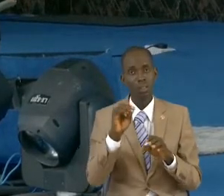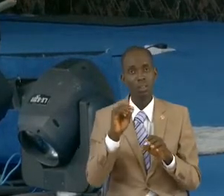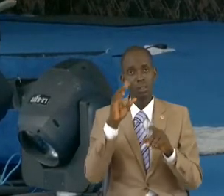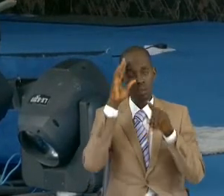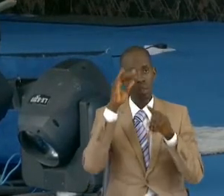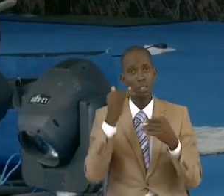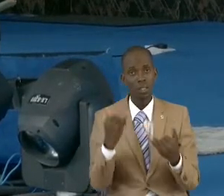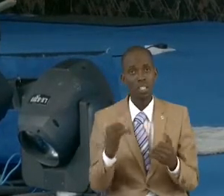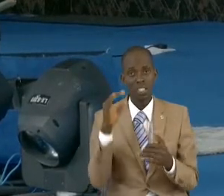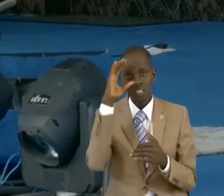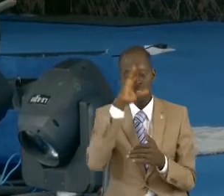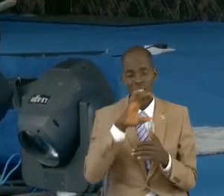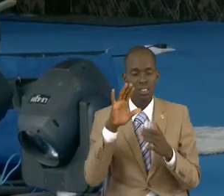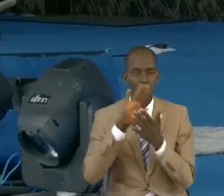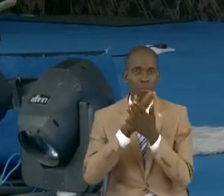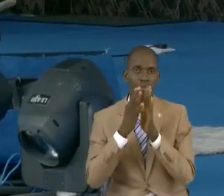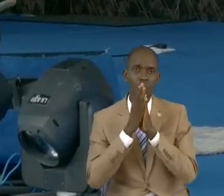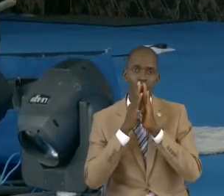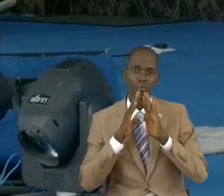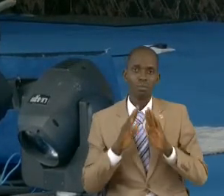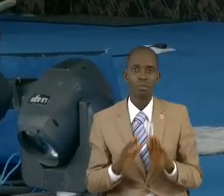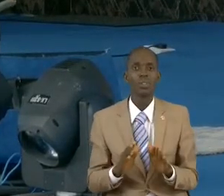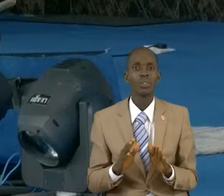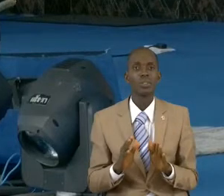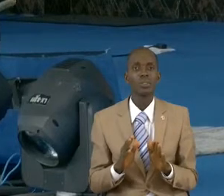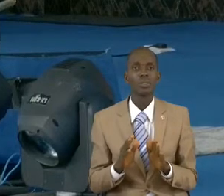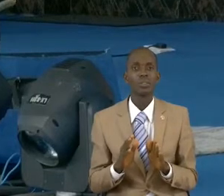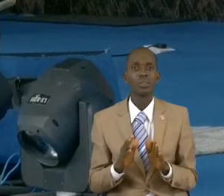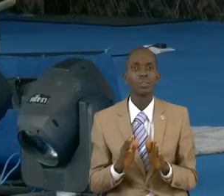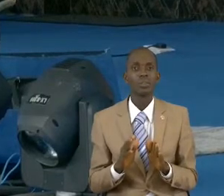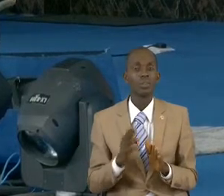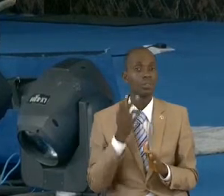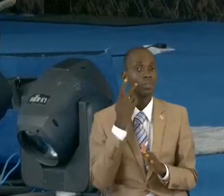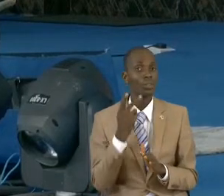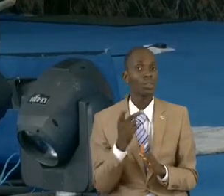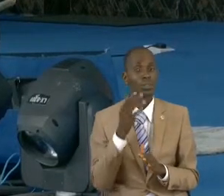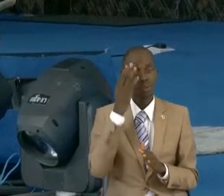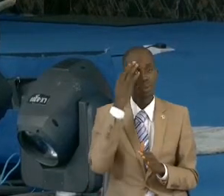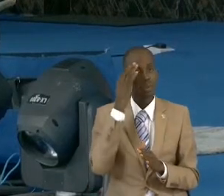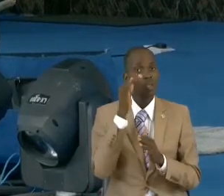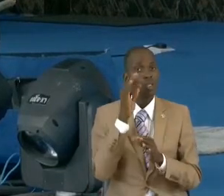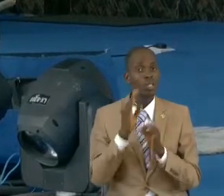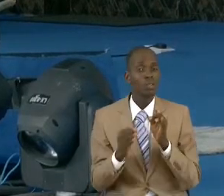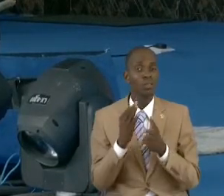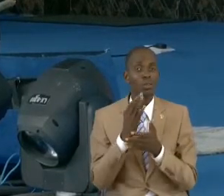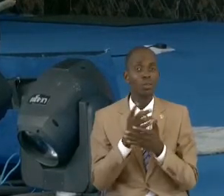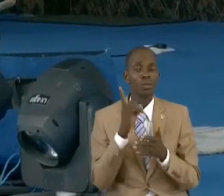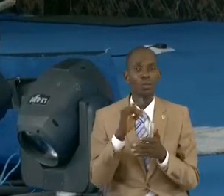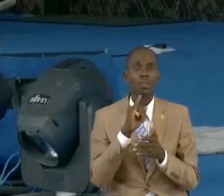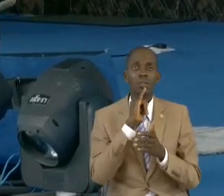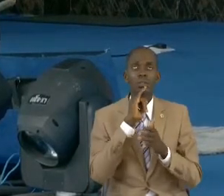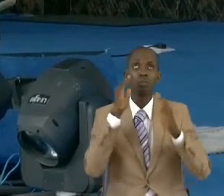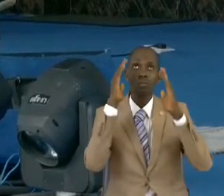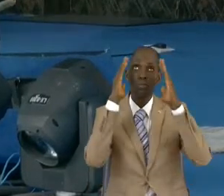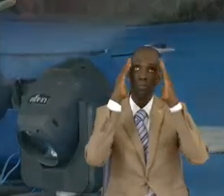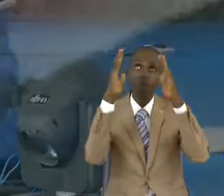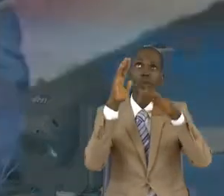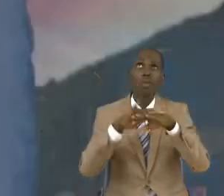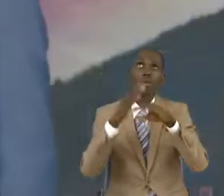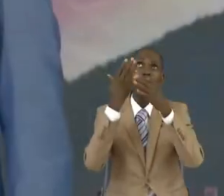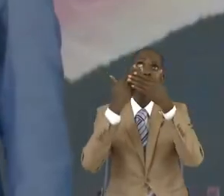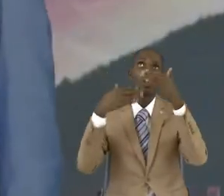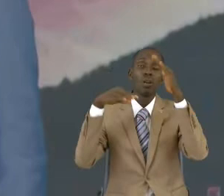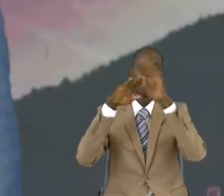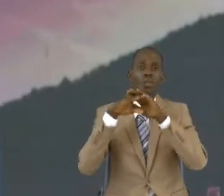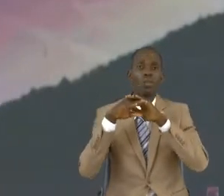Let him seek peace. You know, a person who is headed for heaven was Christ,